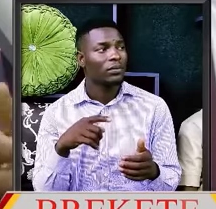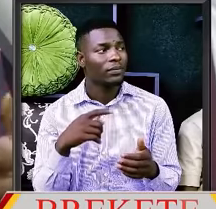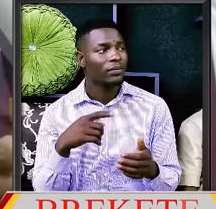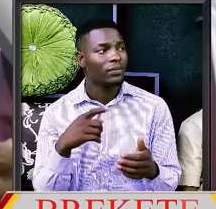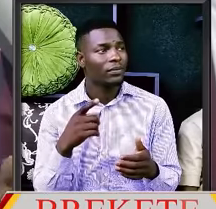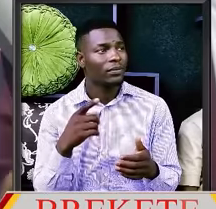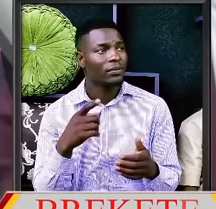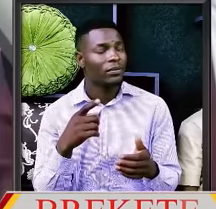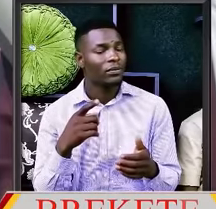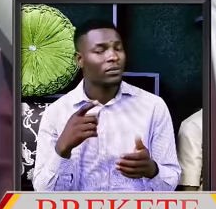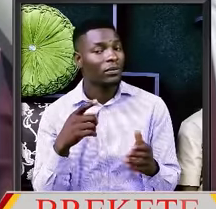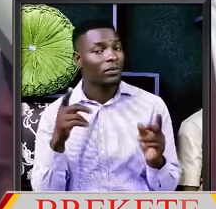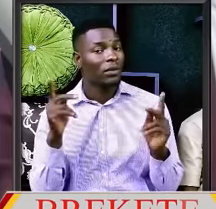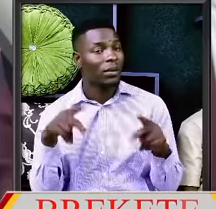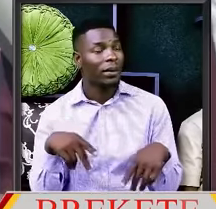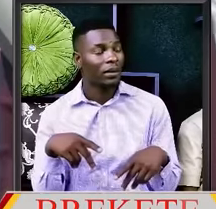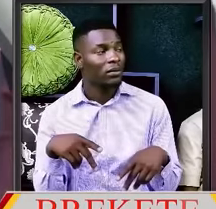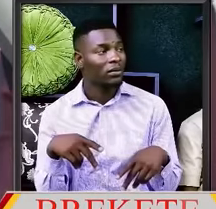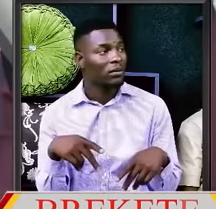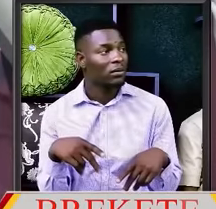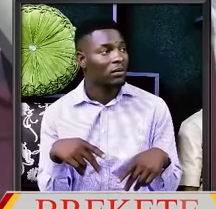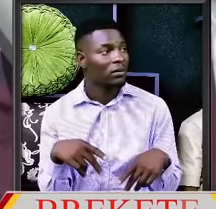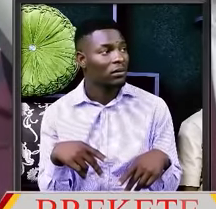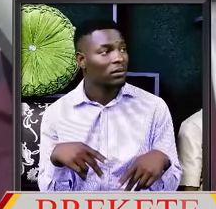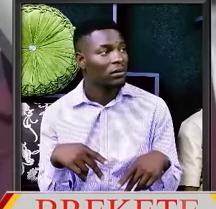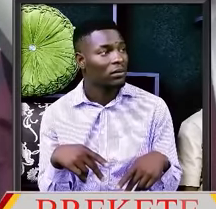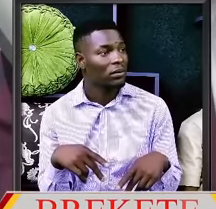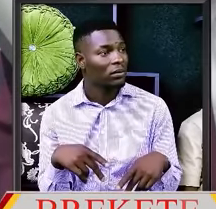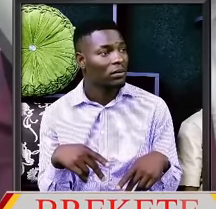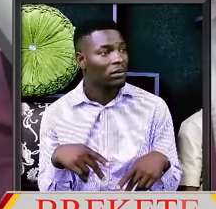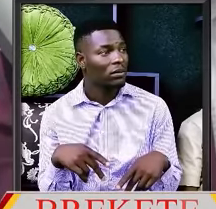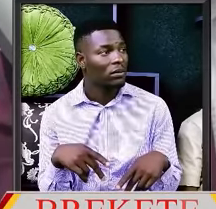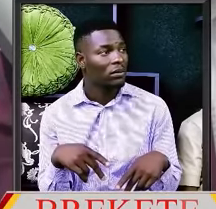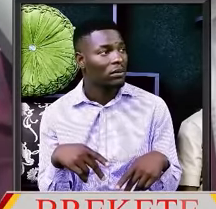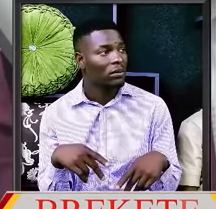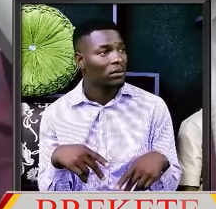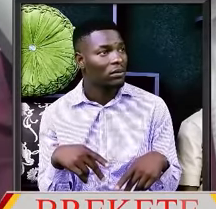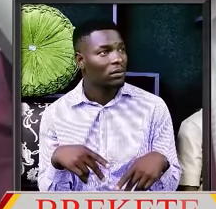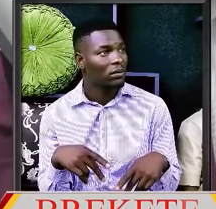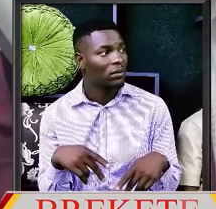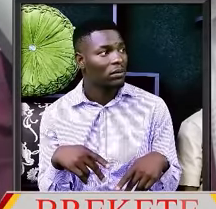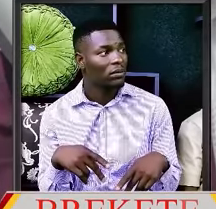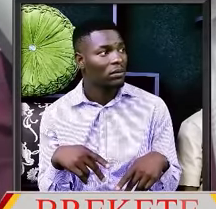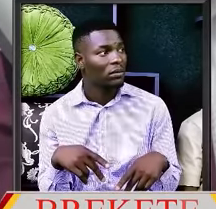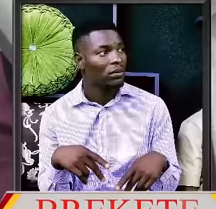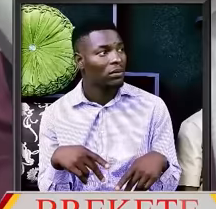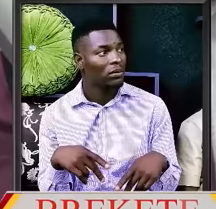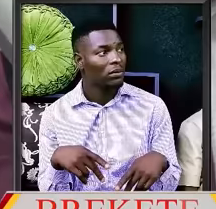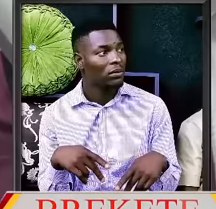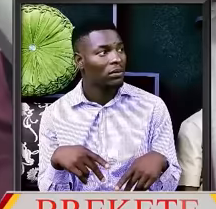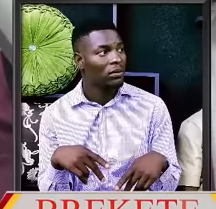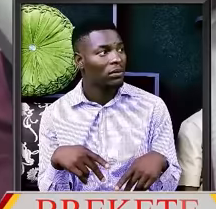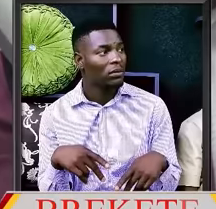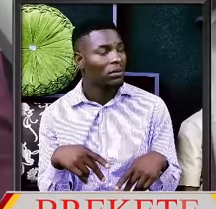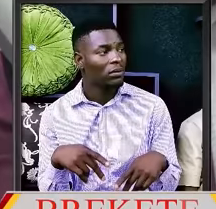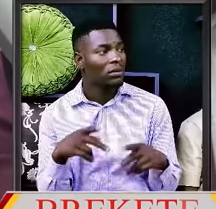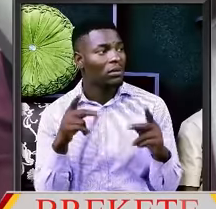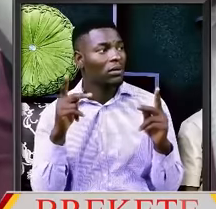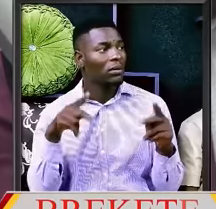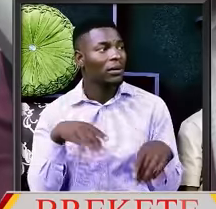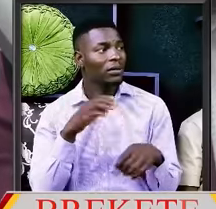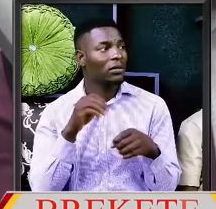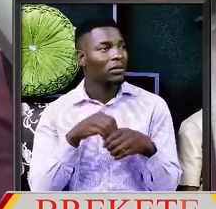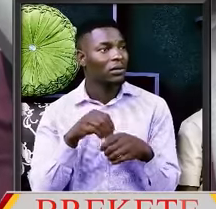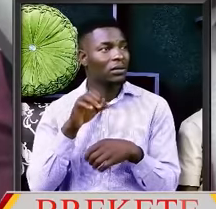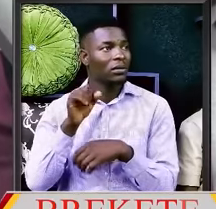Yes, the person will get that pikin na high status. Yeah? The person will get that pikin. No mention any name high,